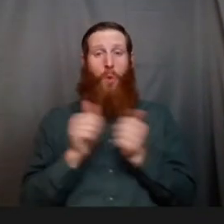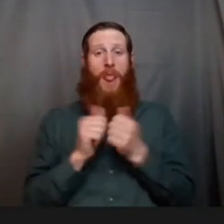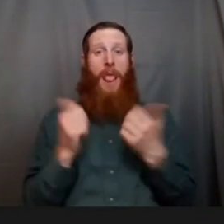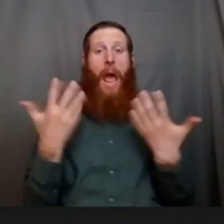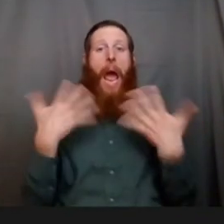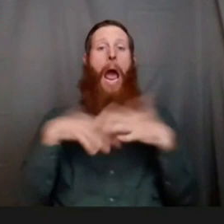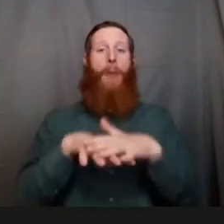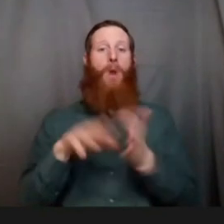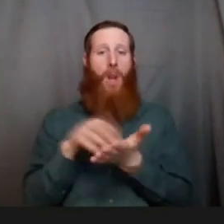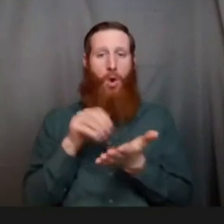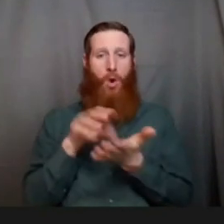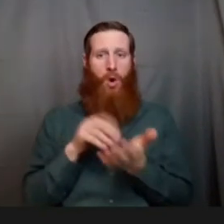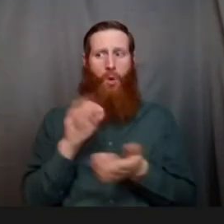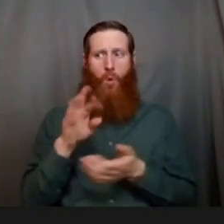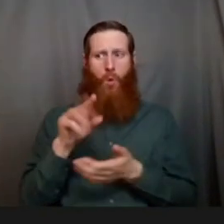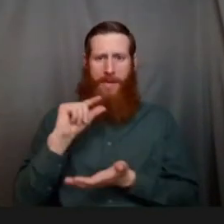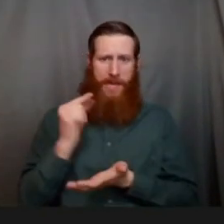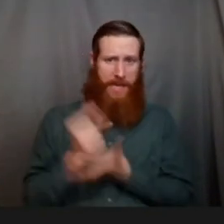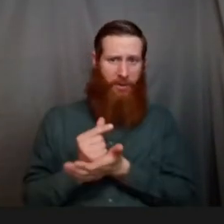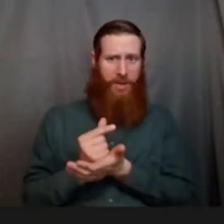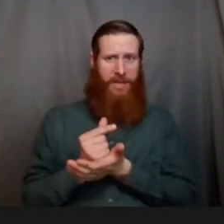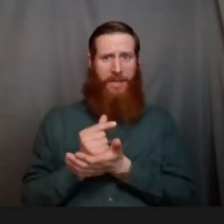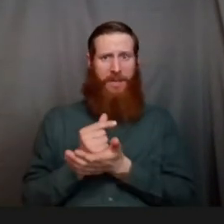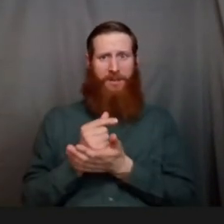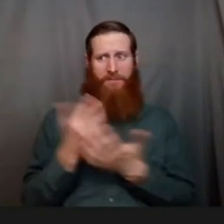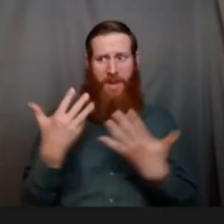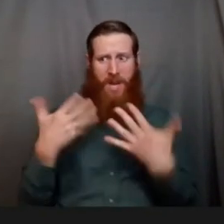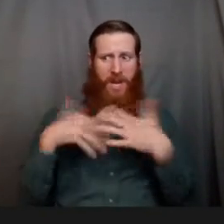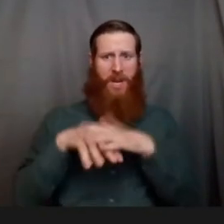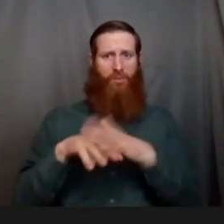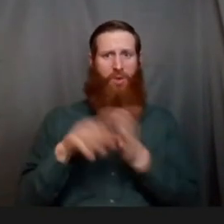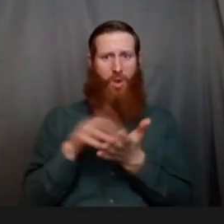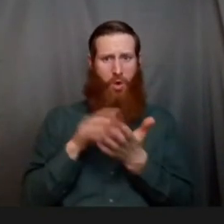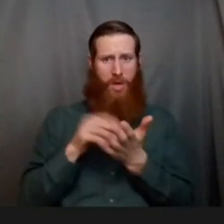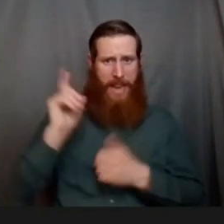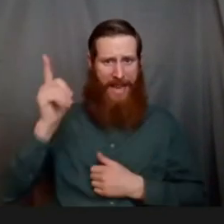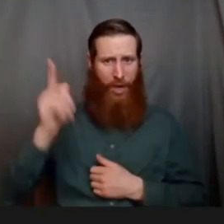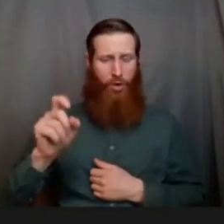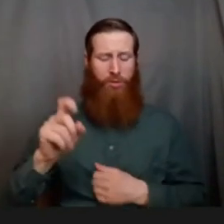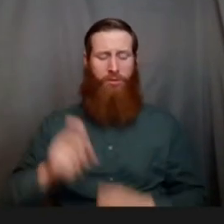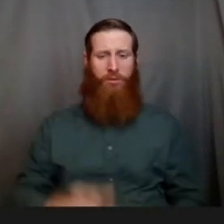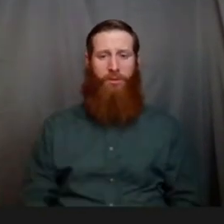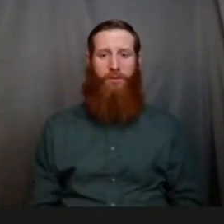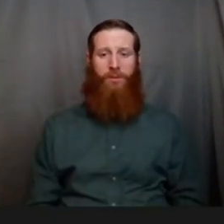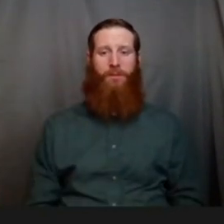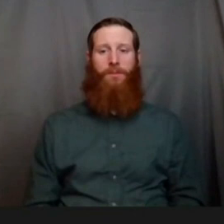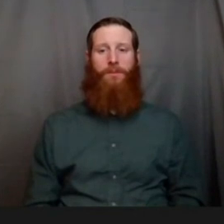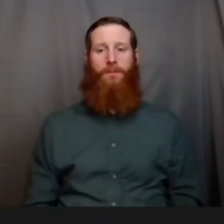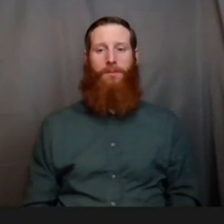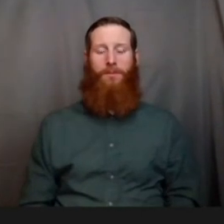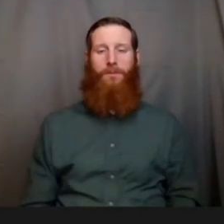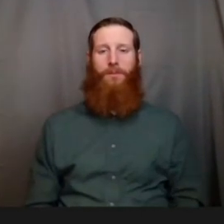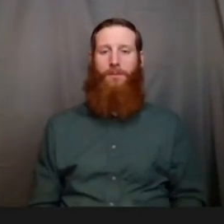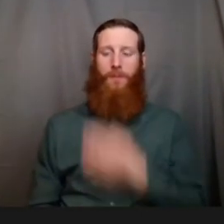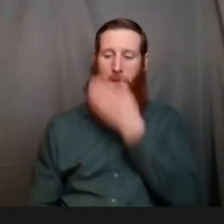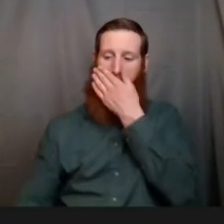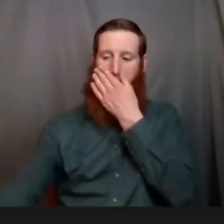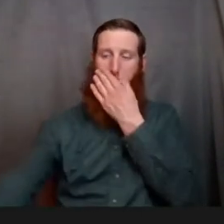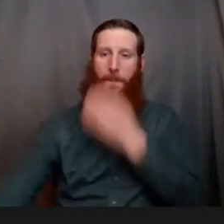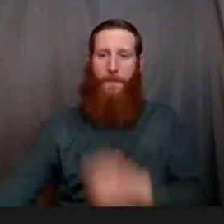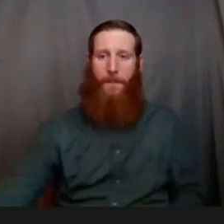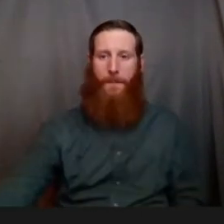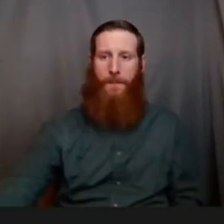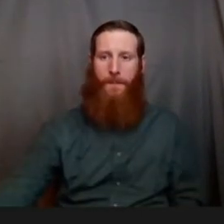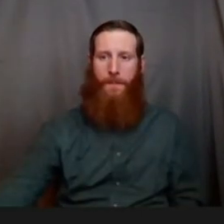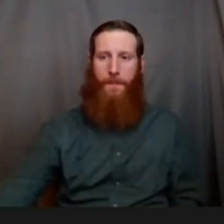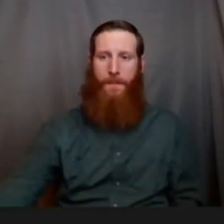guaranteed a spot in a hybrid classroom later? So the survey